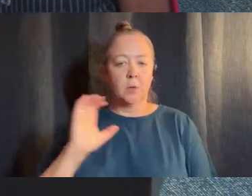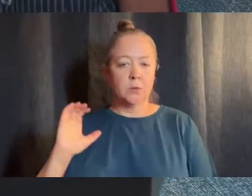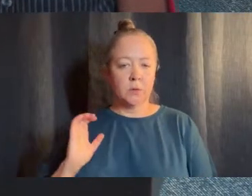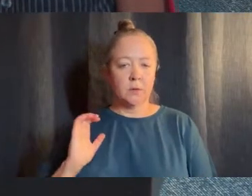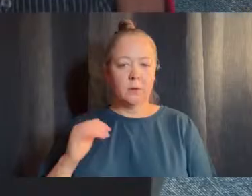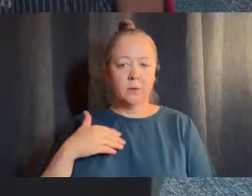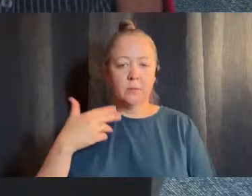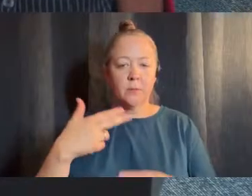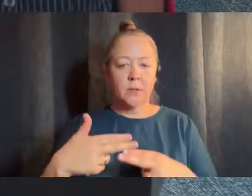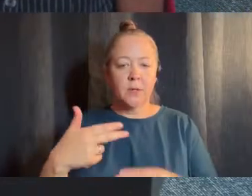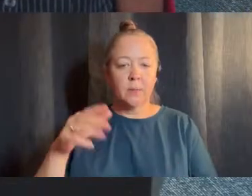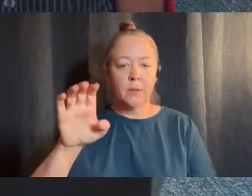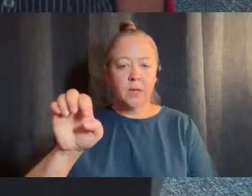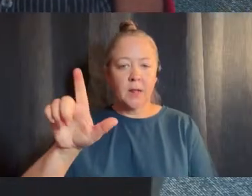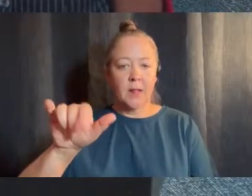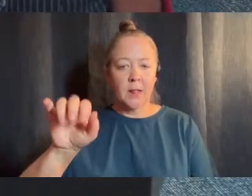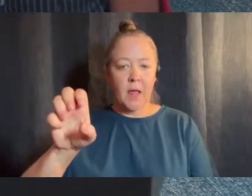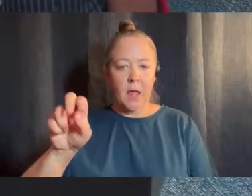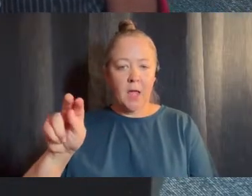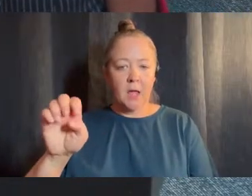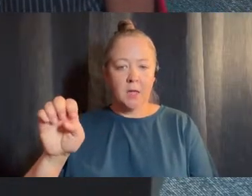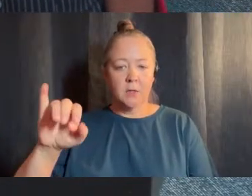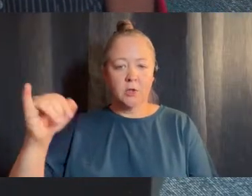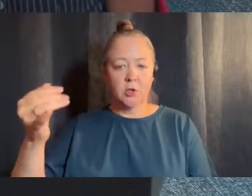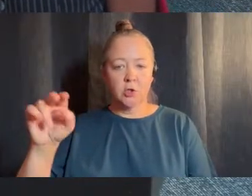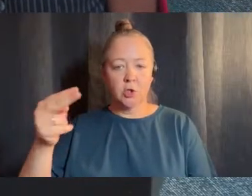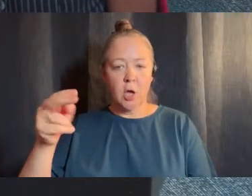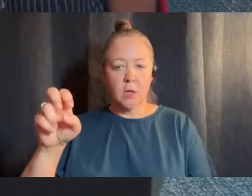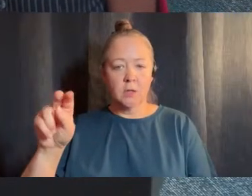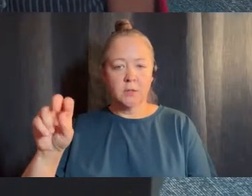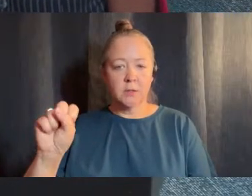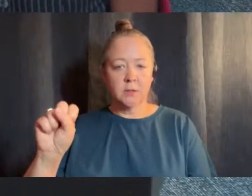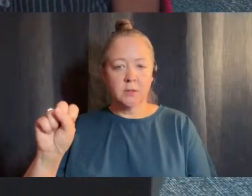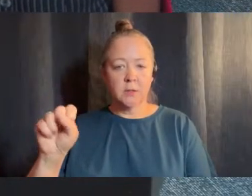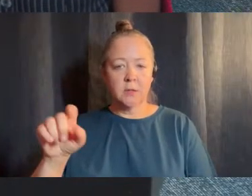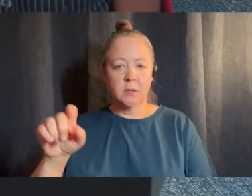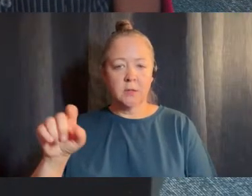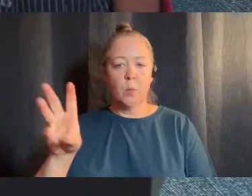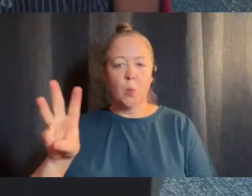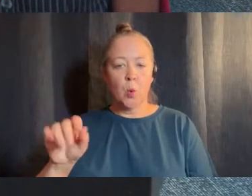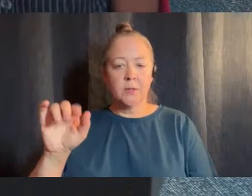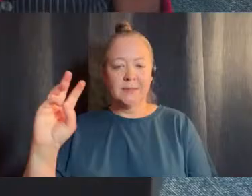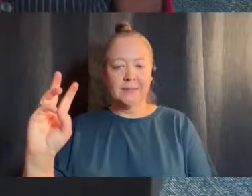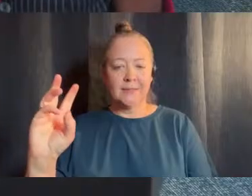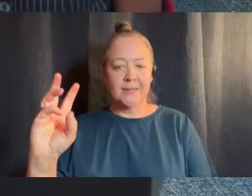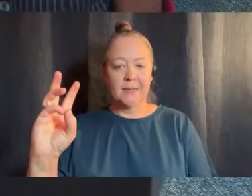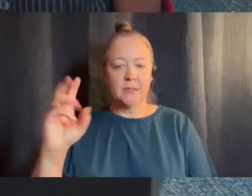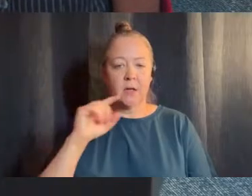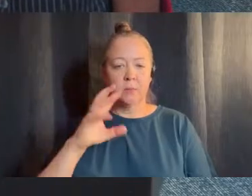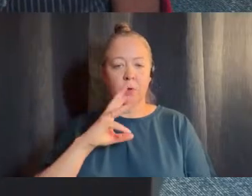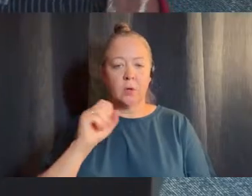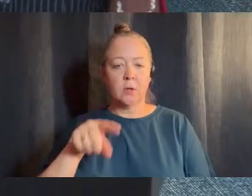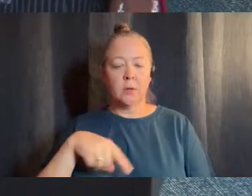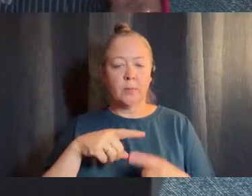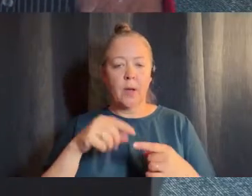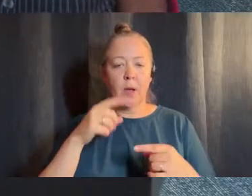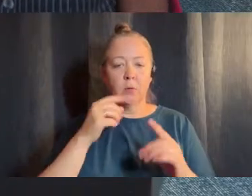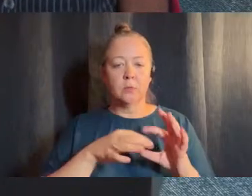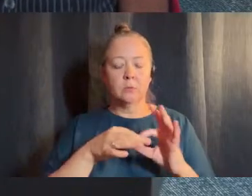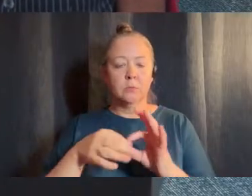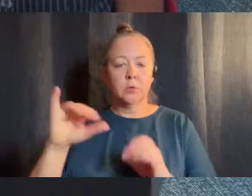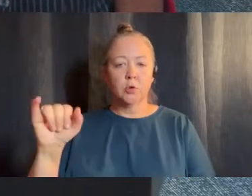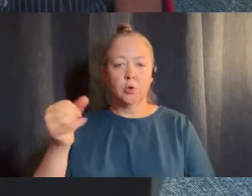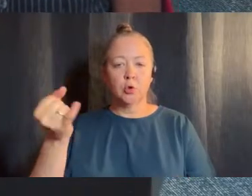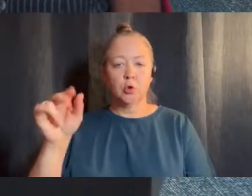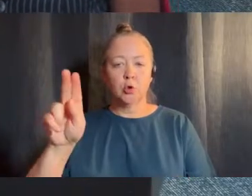Ward 6 resident. I'm speaking in reference to the June 11th meeting and to debunk the misogynistic